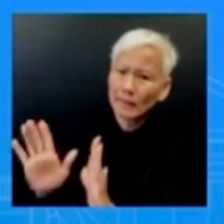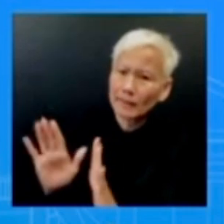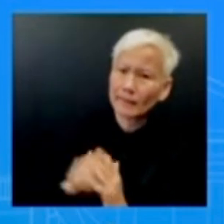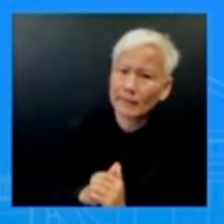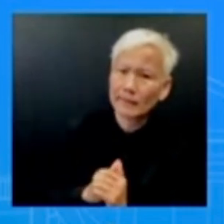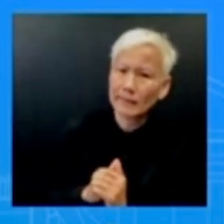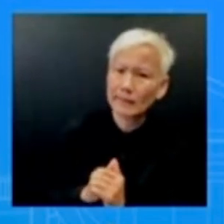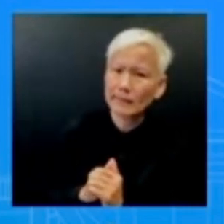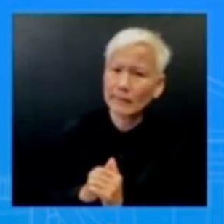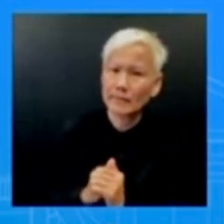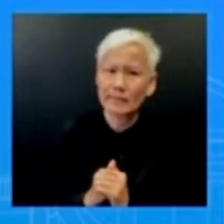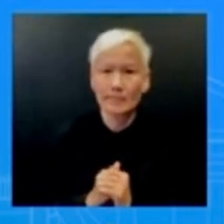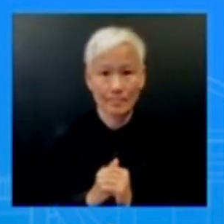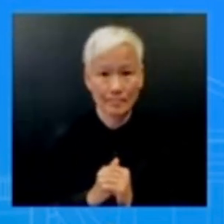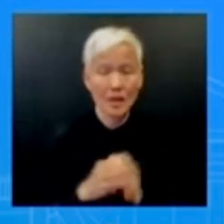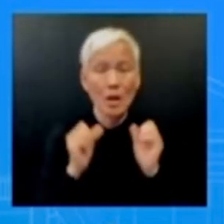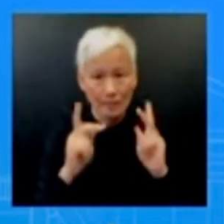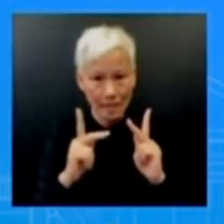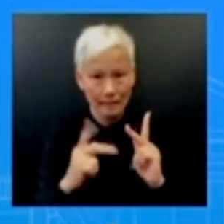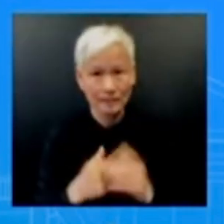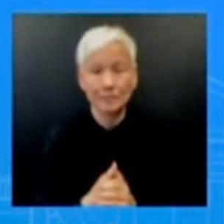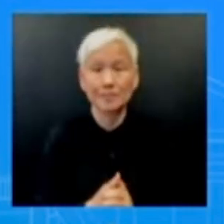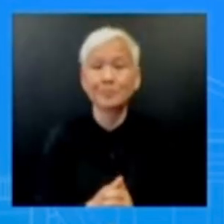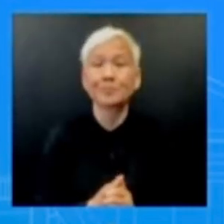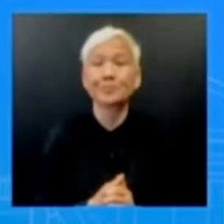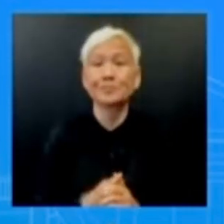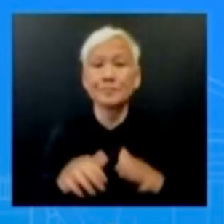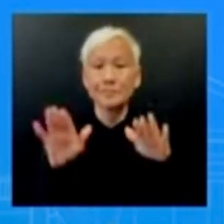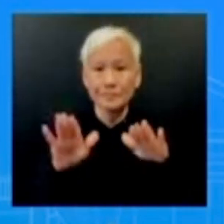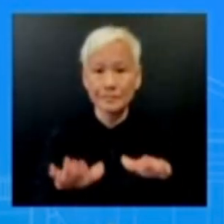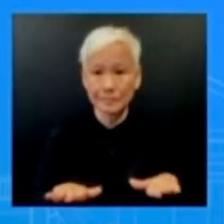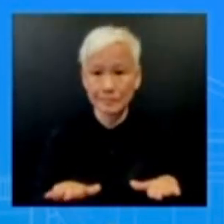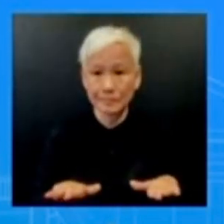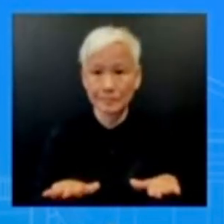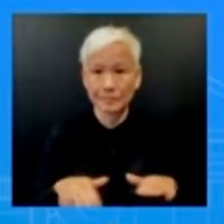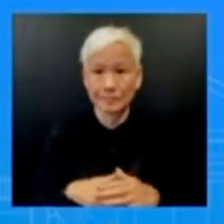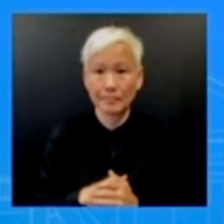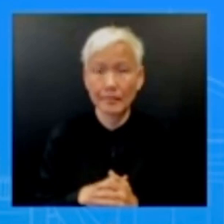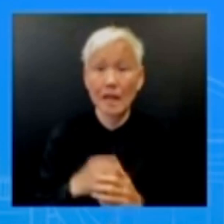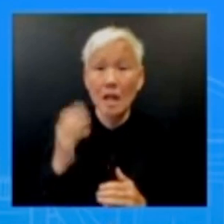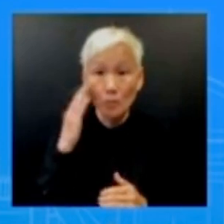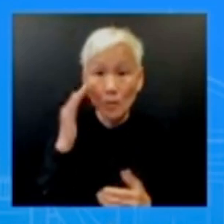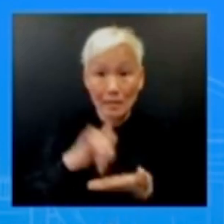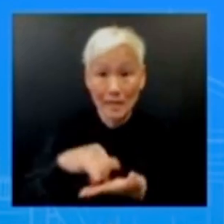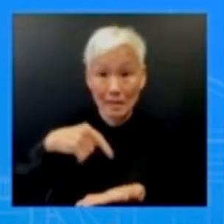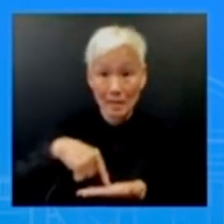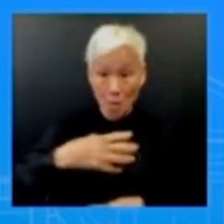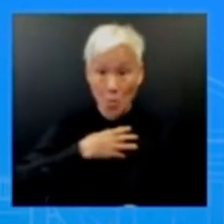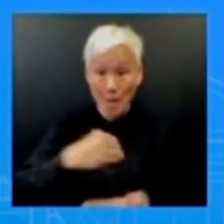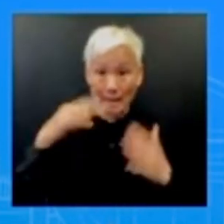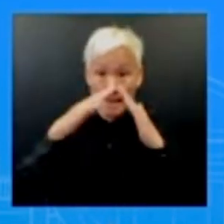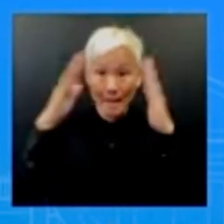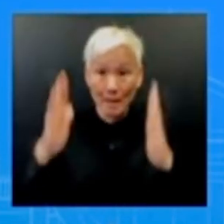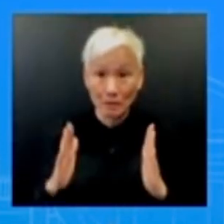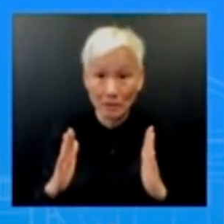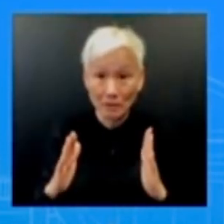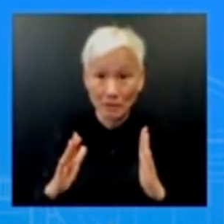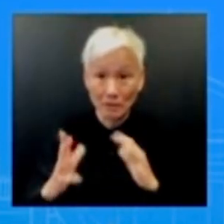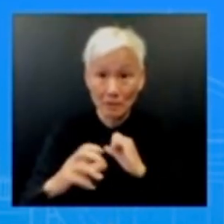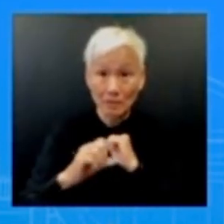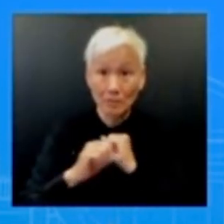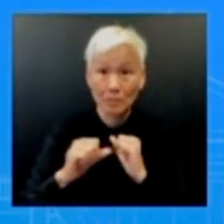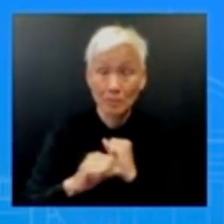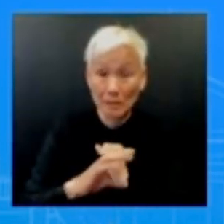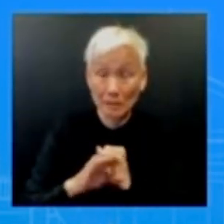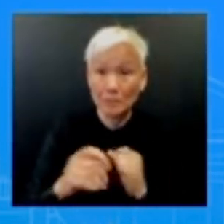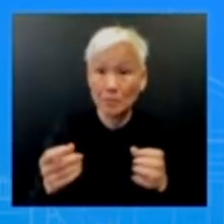Guys, as you all know, many of you know, this is the White House press briefing room, a historic room, a room